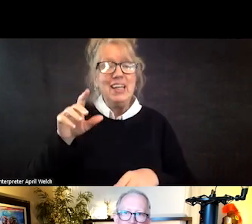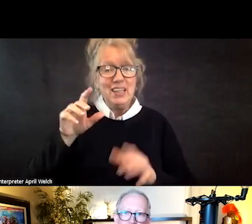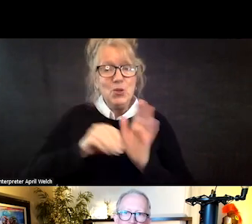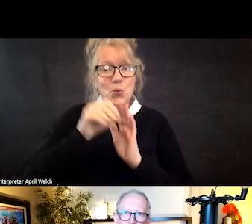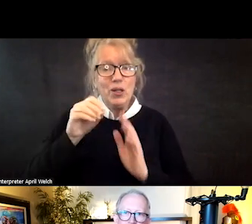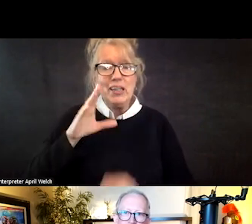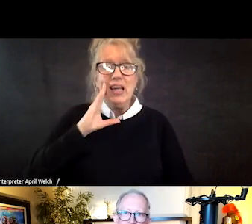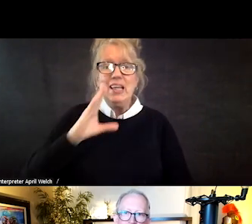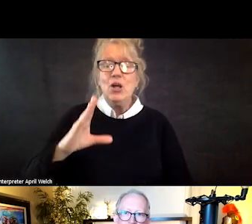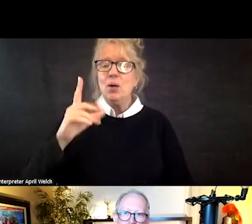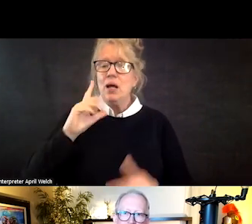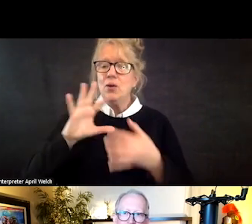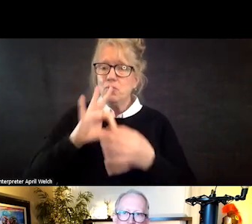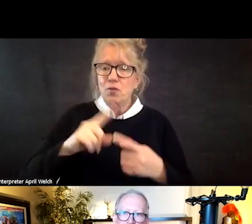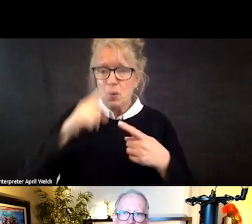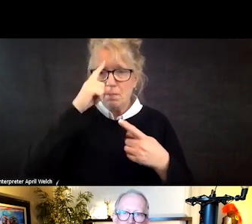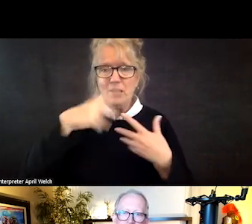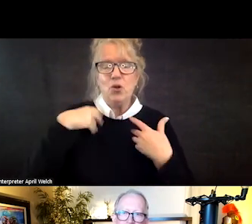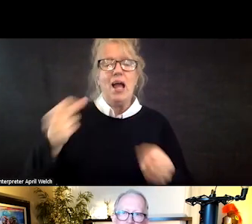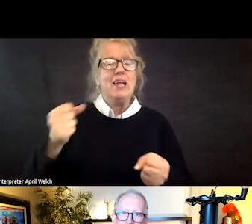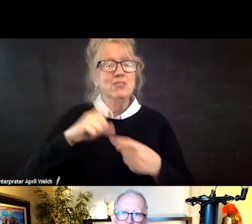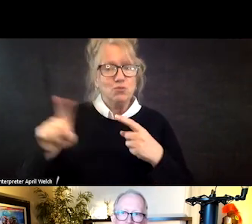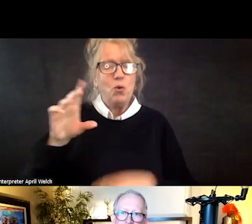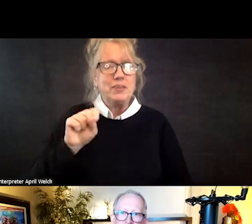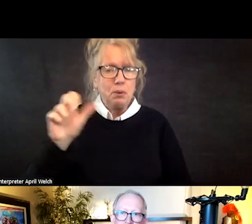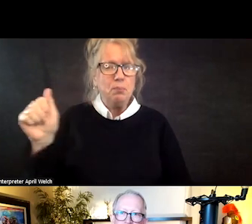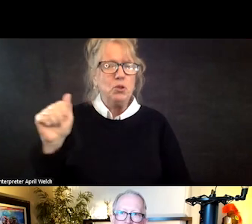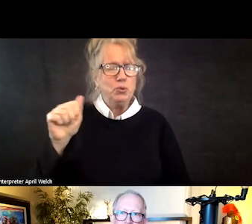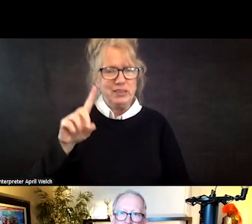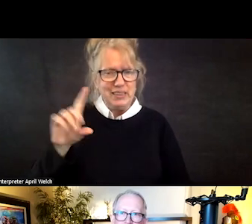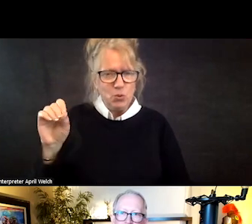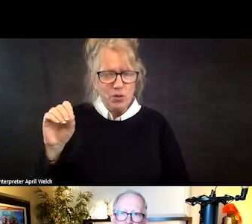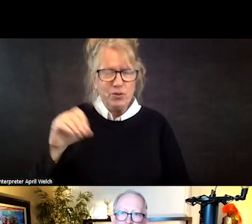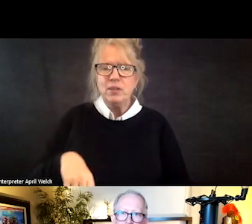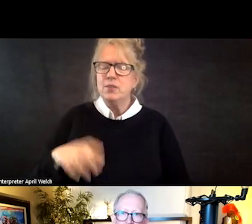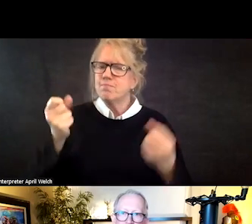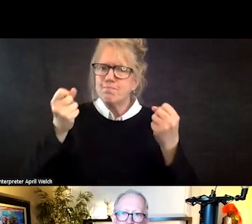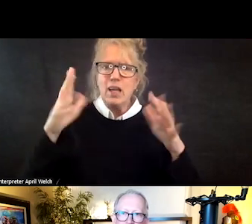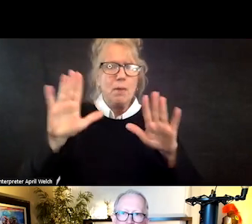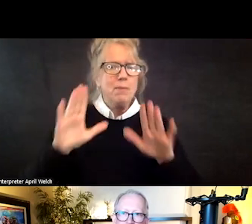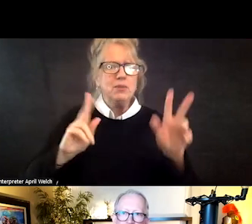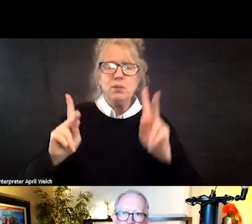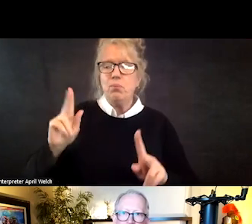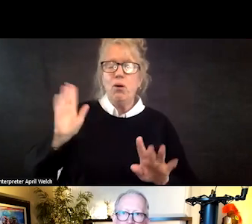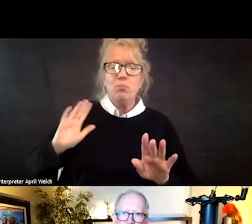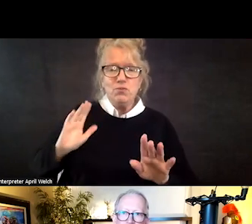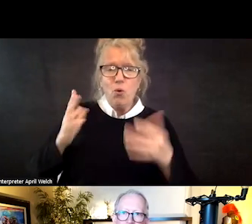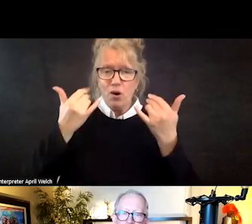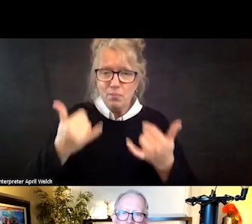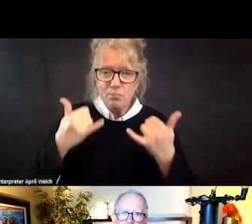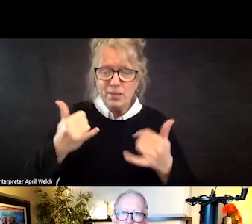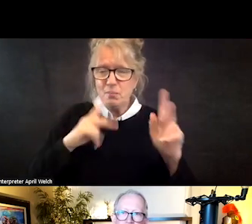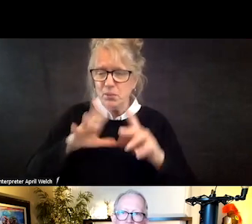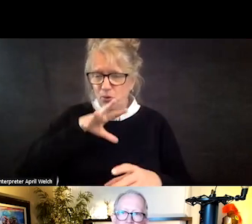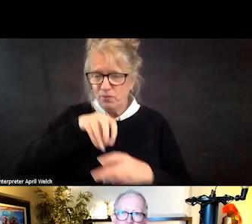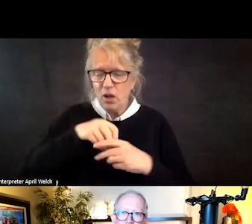into place around mental health and substance use disorder. We have some amazing players, past and present, that's going to be there. We're going to be